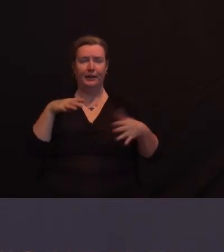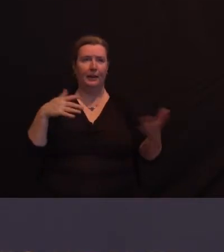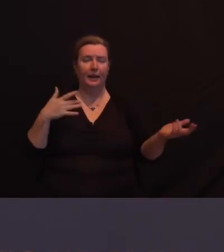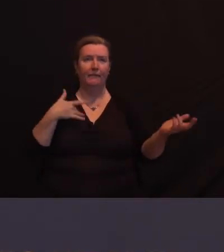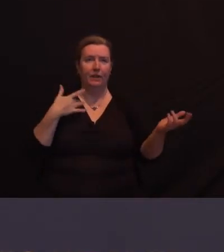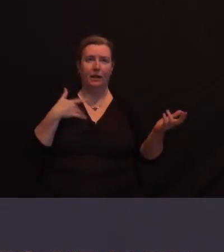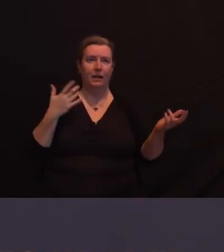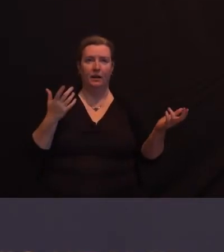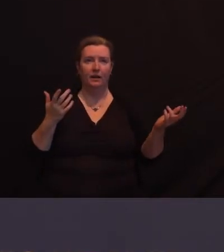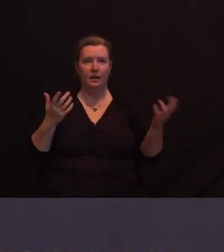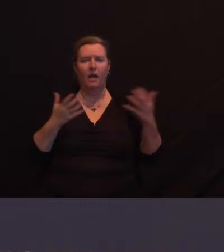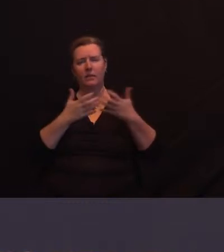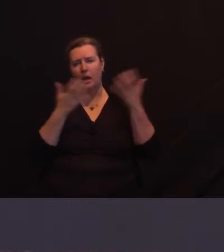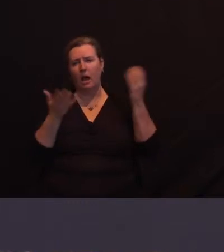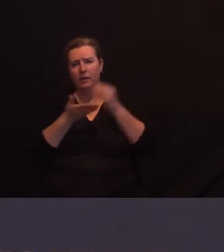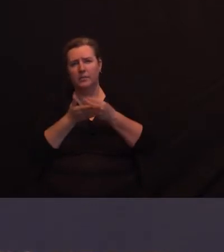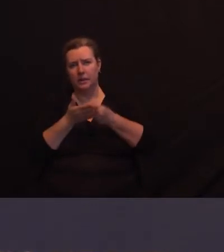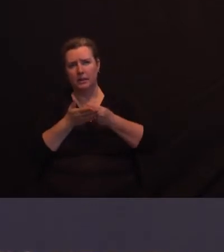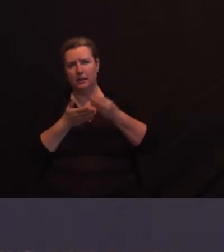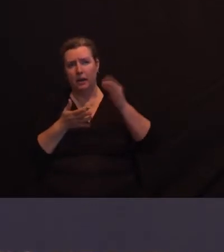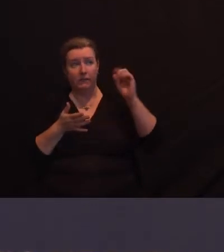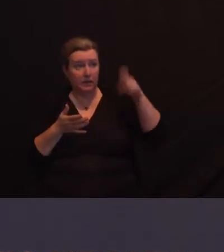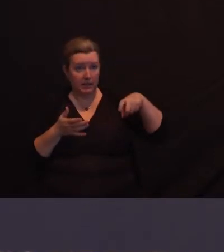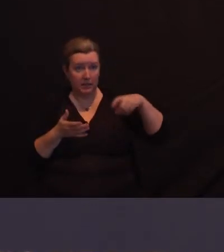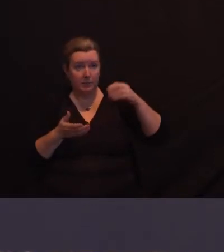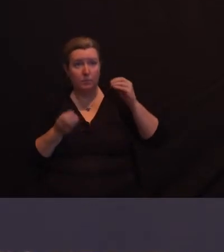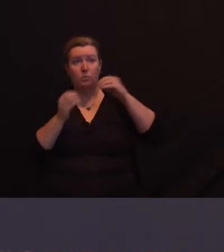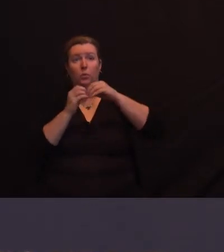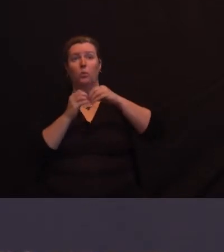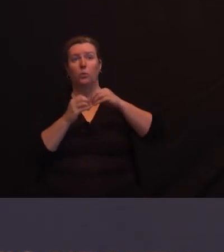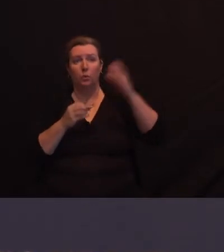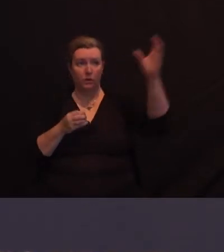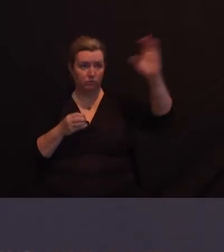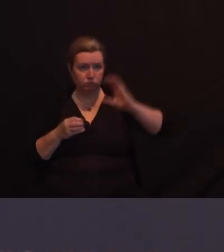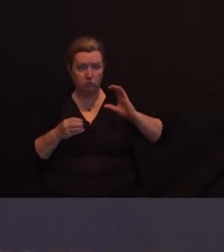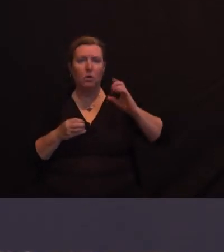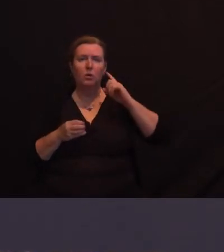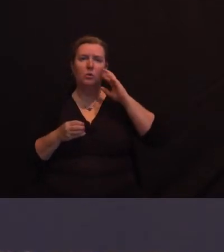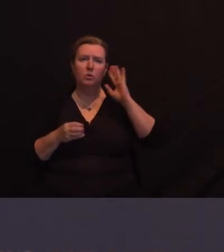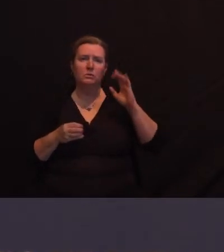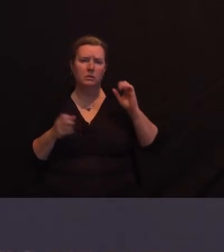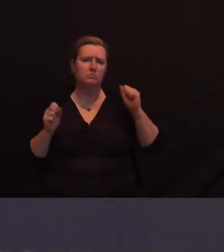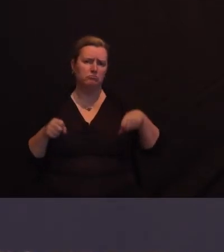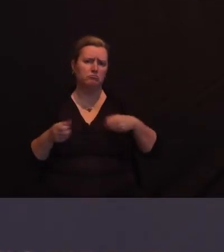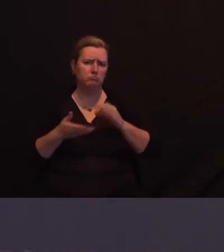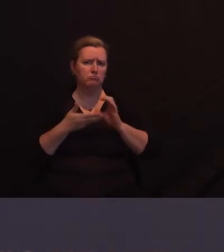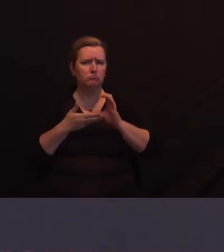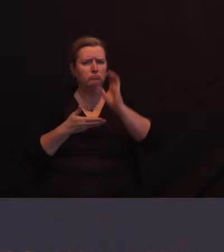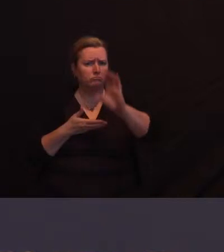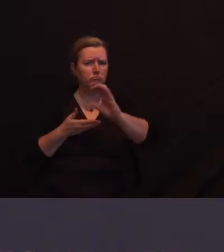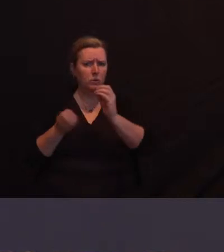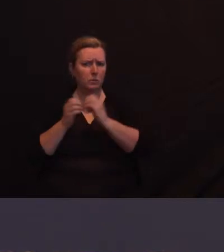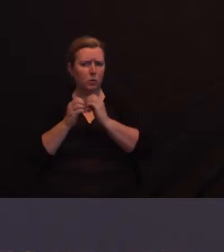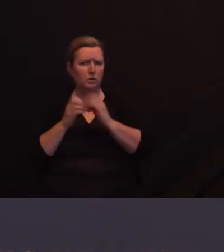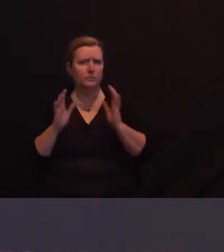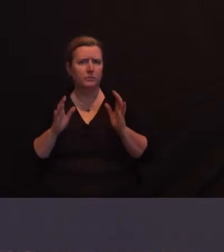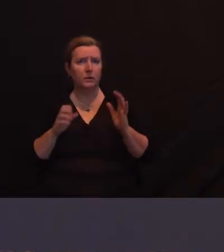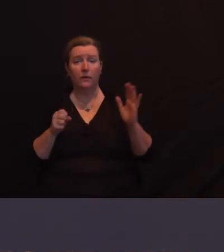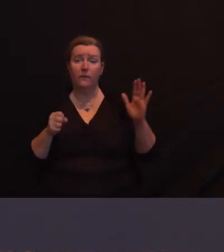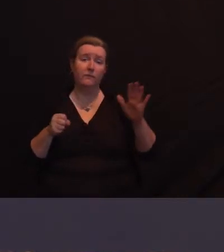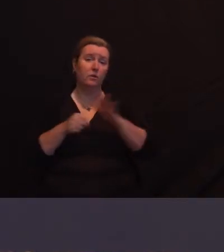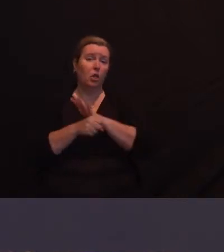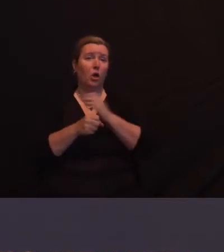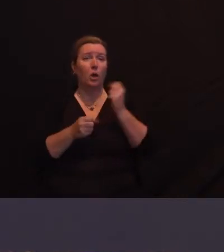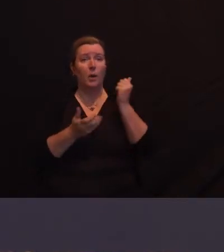amount of resources, but if we need more, are we prepared to put more in? Absolutely. The full approval, Carly, unless you see this